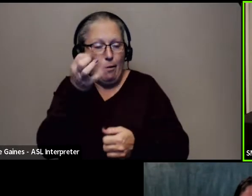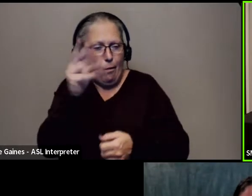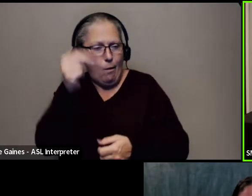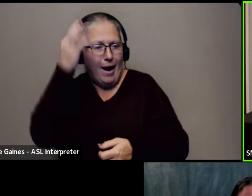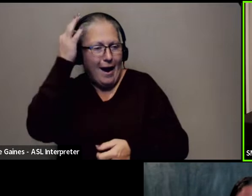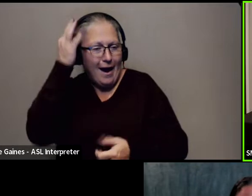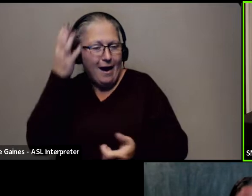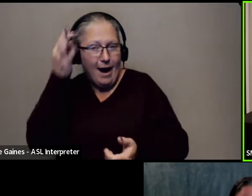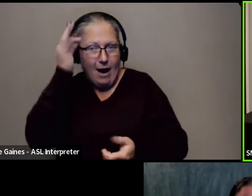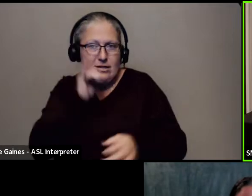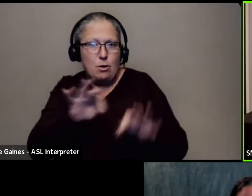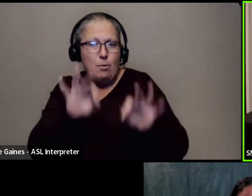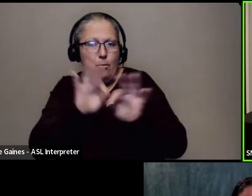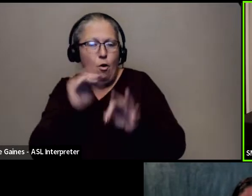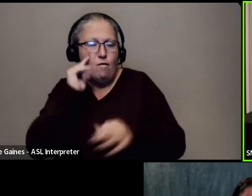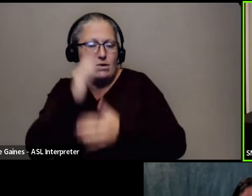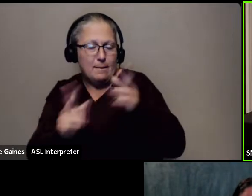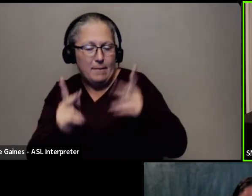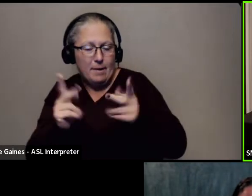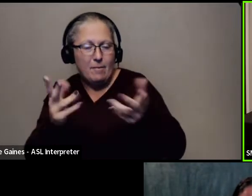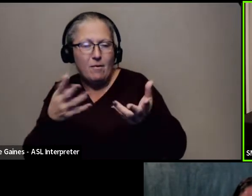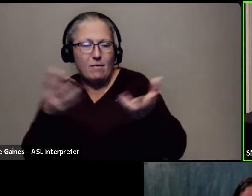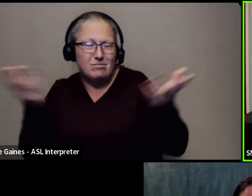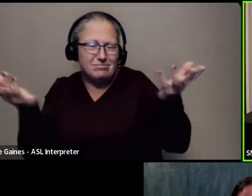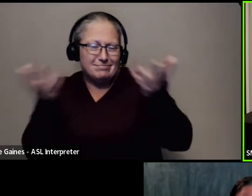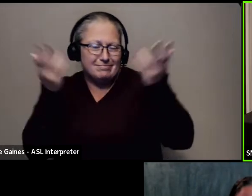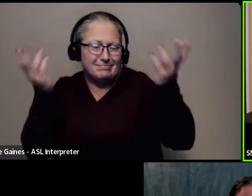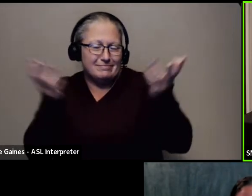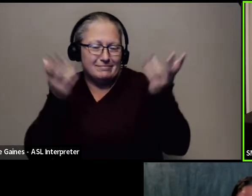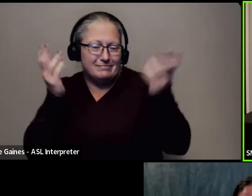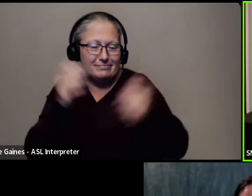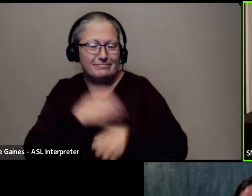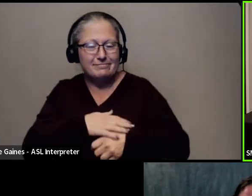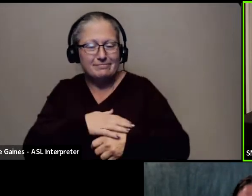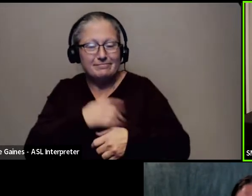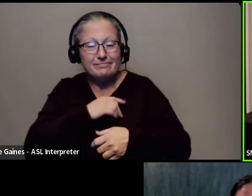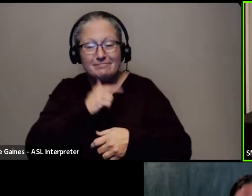and hair is important to many people. It's